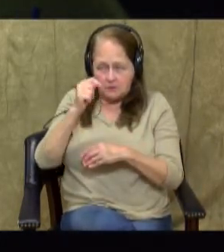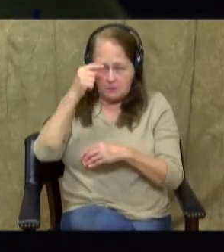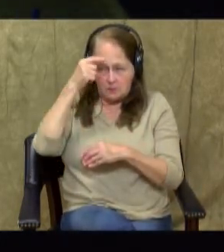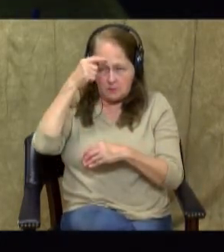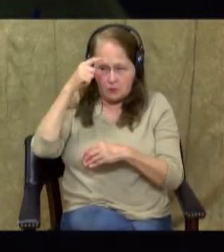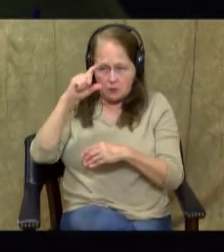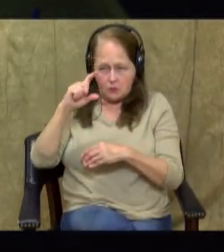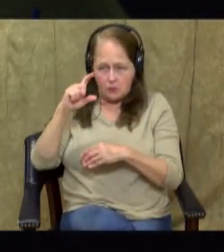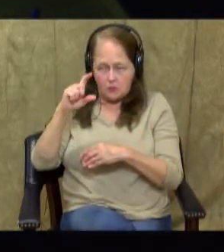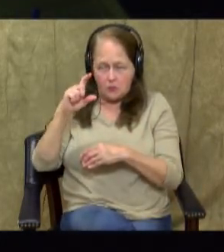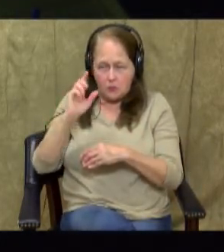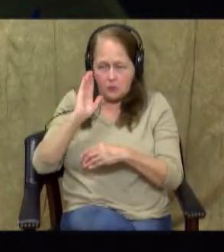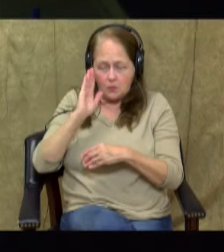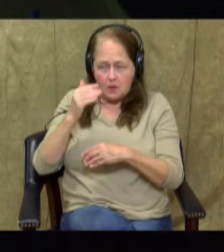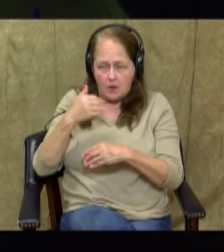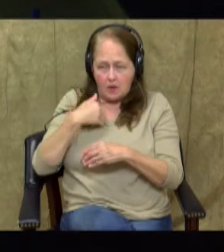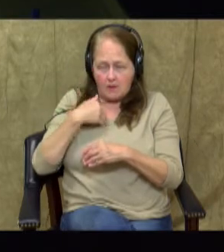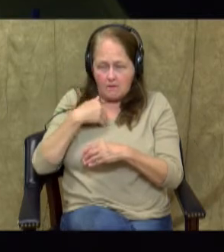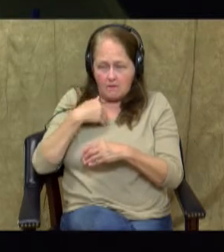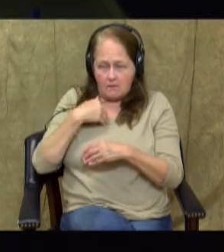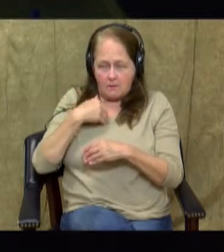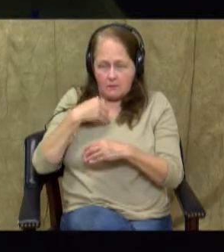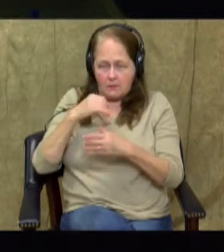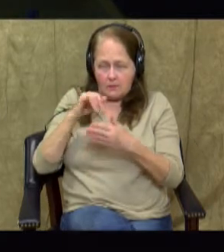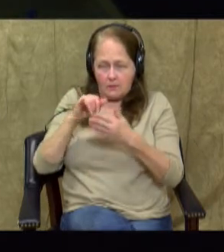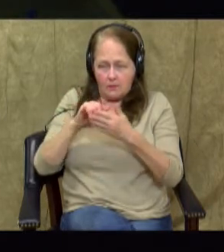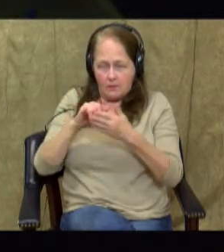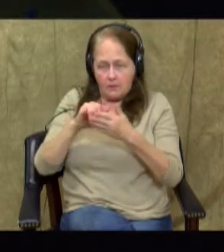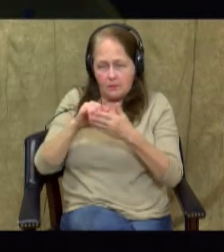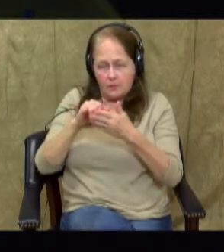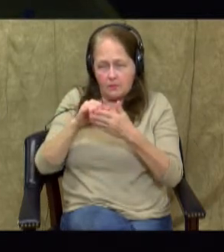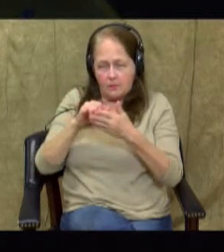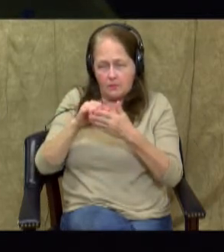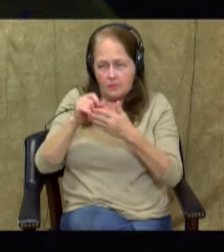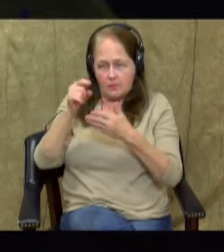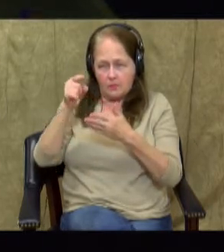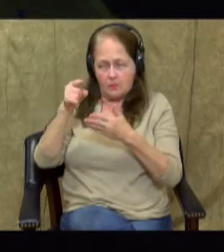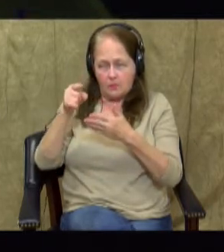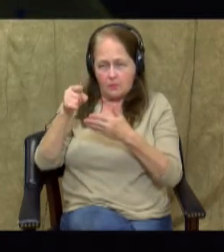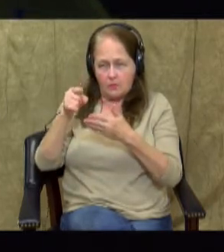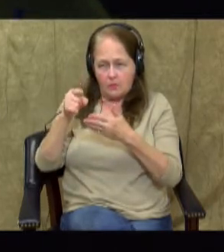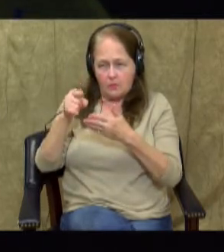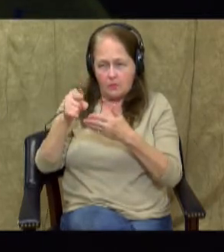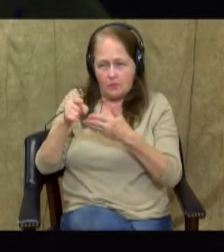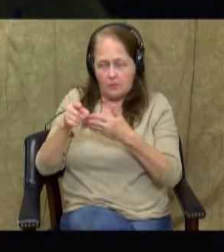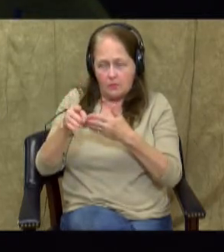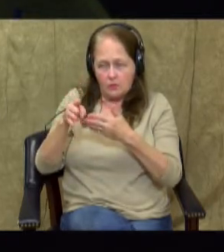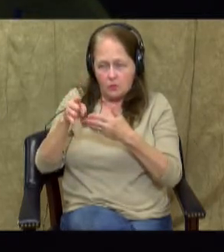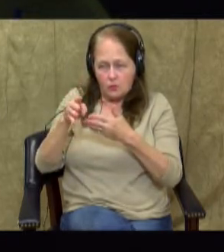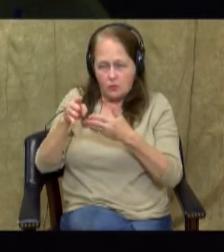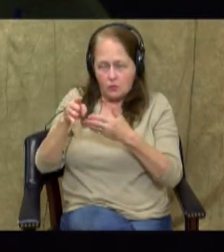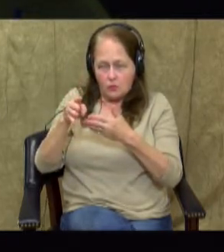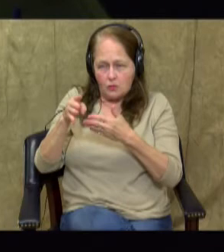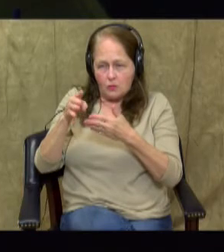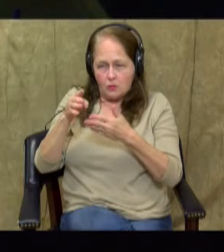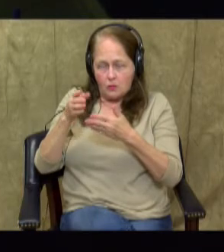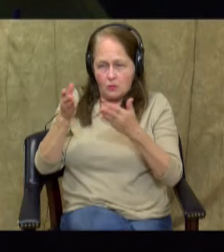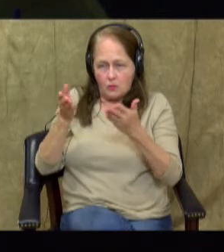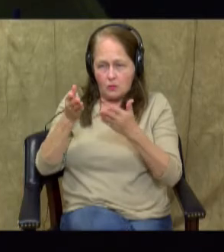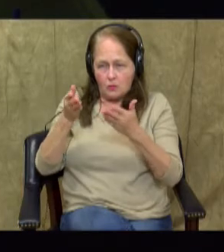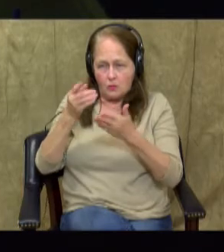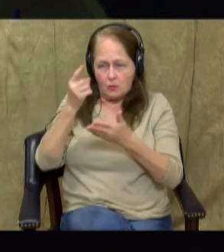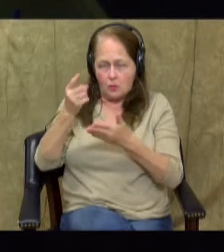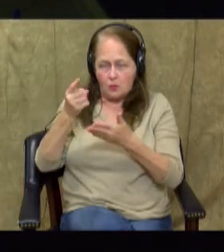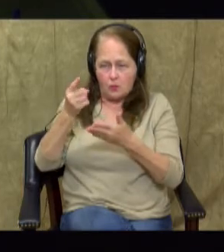we're going to have a quarter moon. You should see half a line right there where